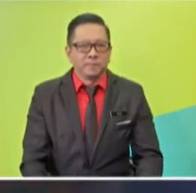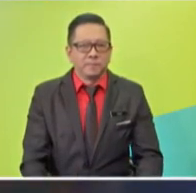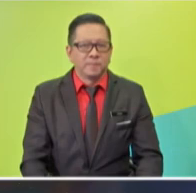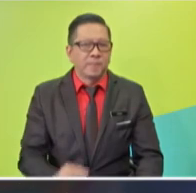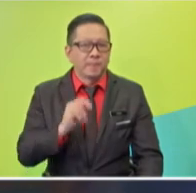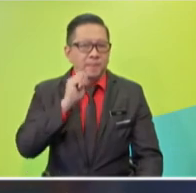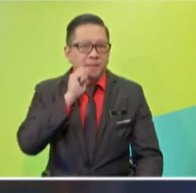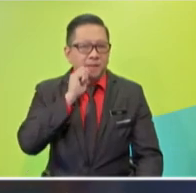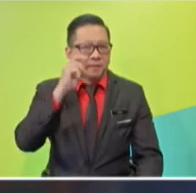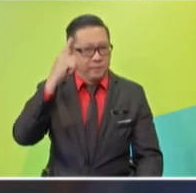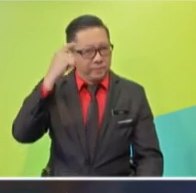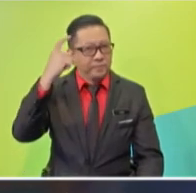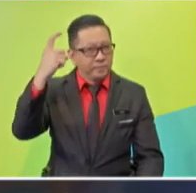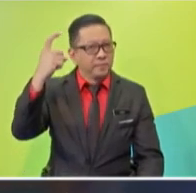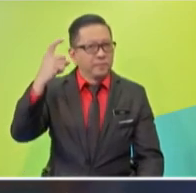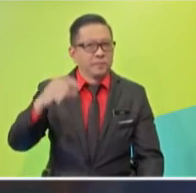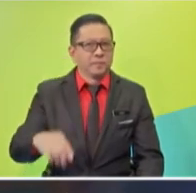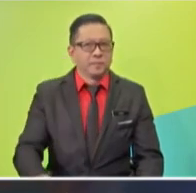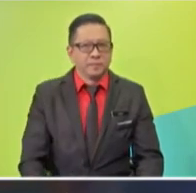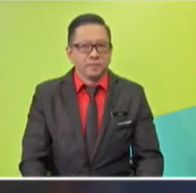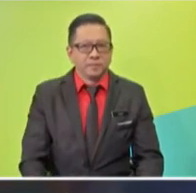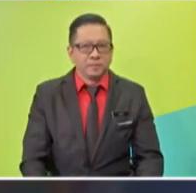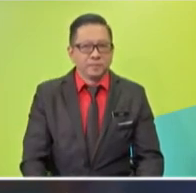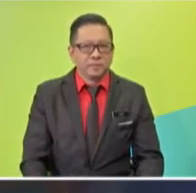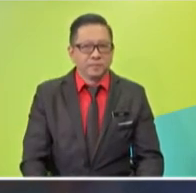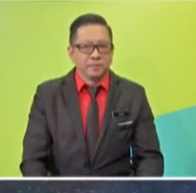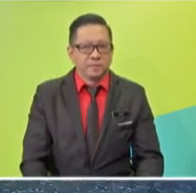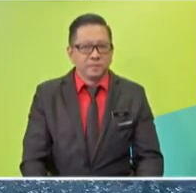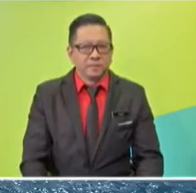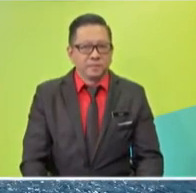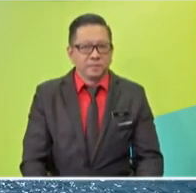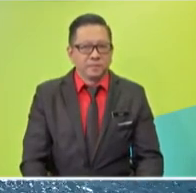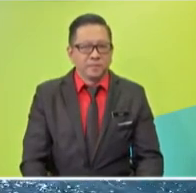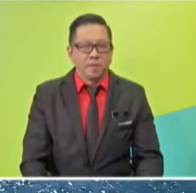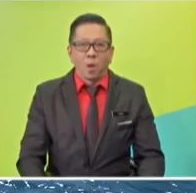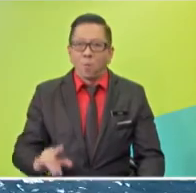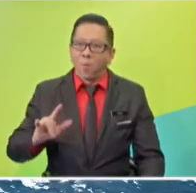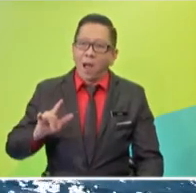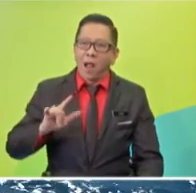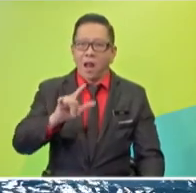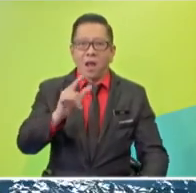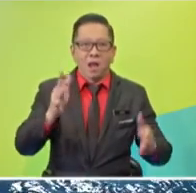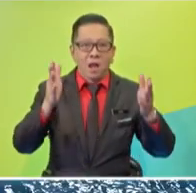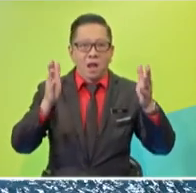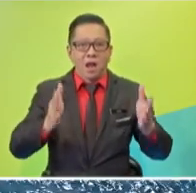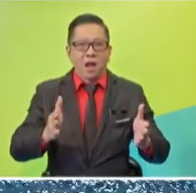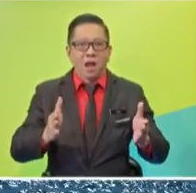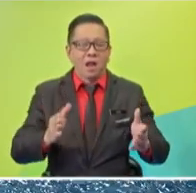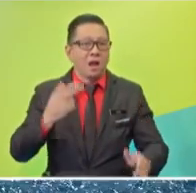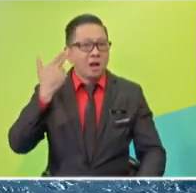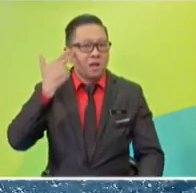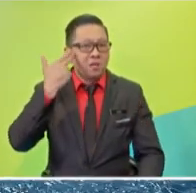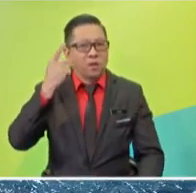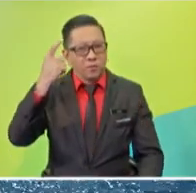is your dream job, Ningzi? A quick one, Ningzi. What is your dream job? A pilot. A pilot. And Haris, what is your dream